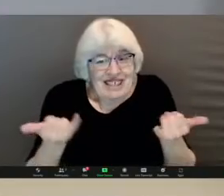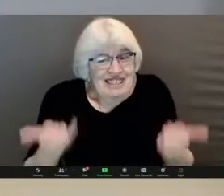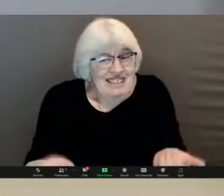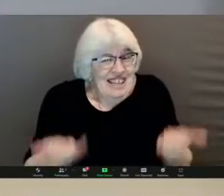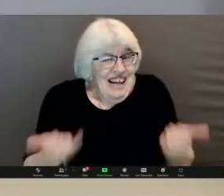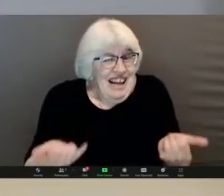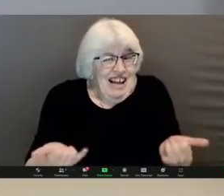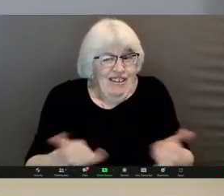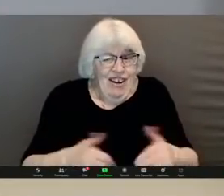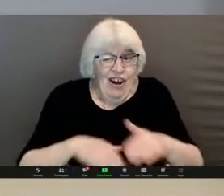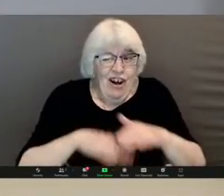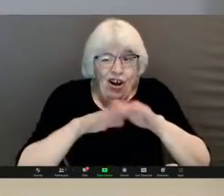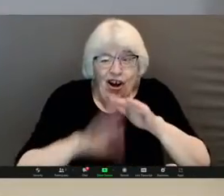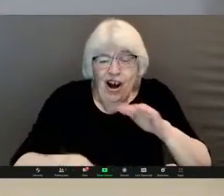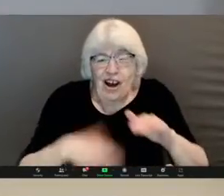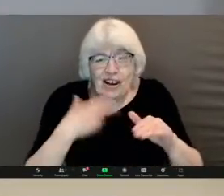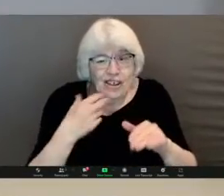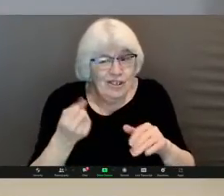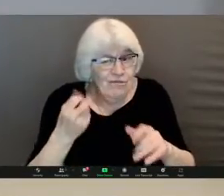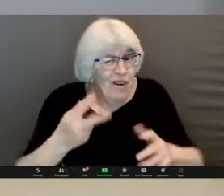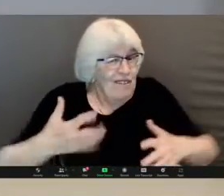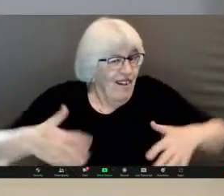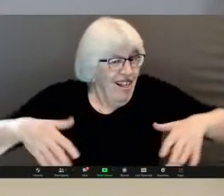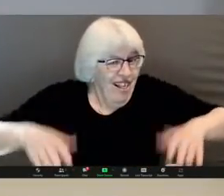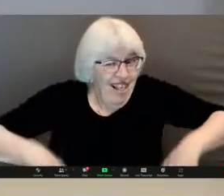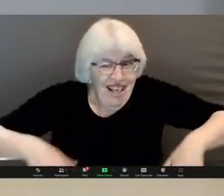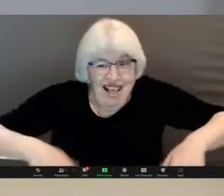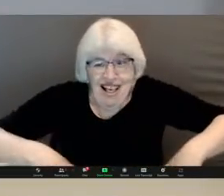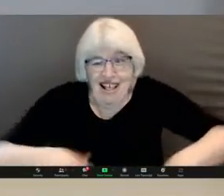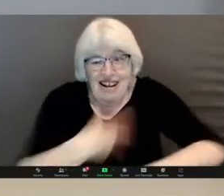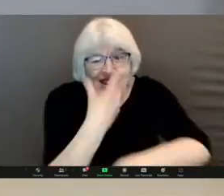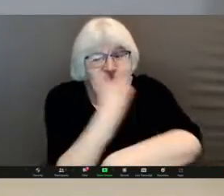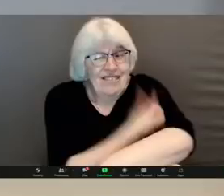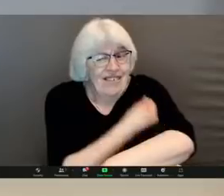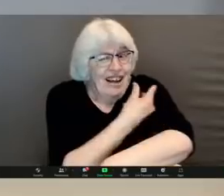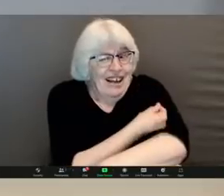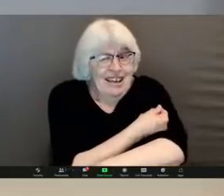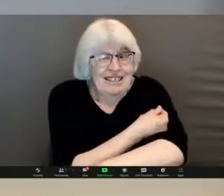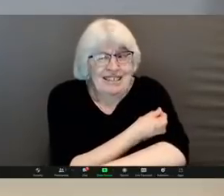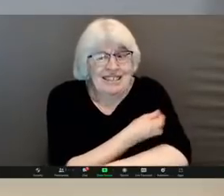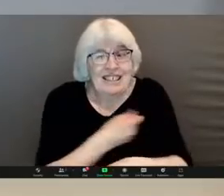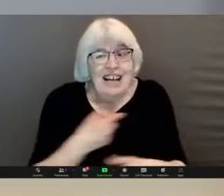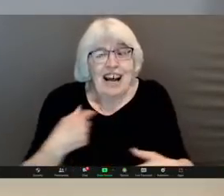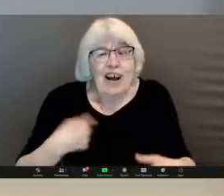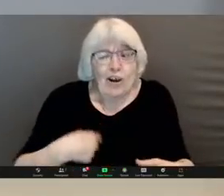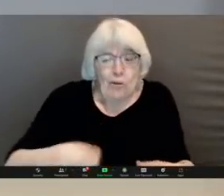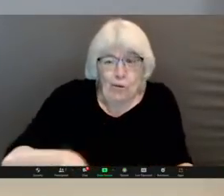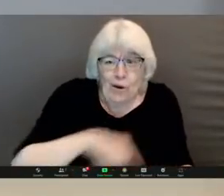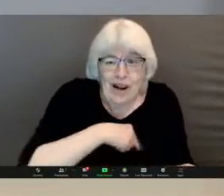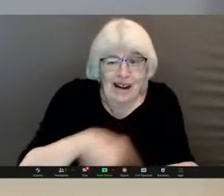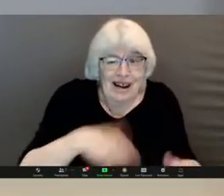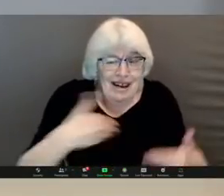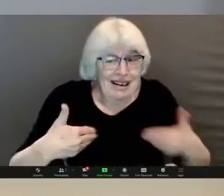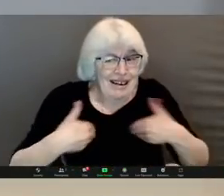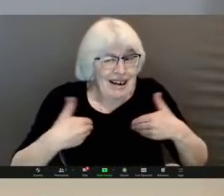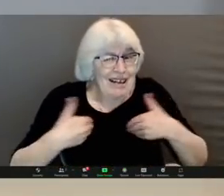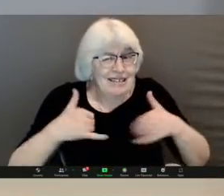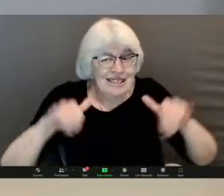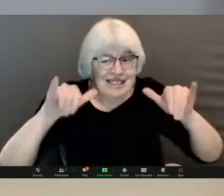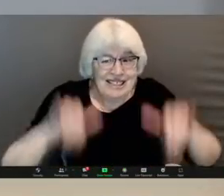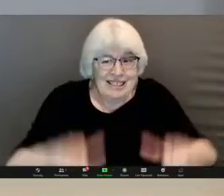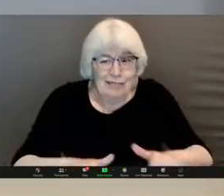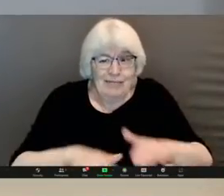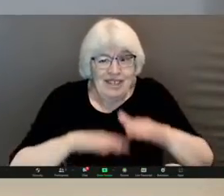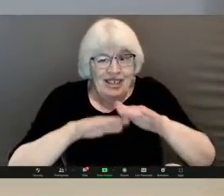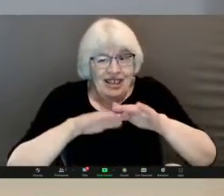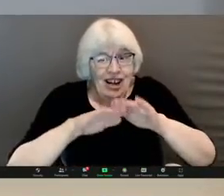70%, it's important that we know the vaccine status of teachers and school staff. All K-12 schools in the province